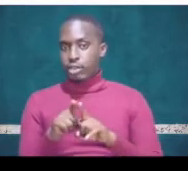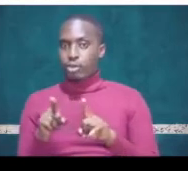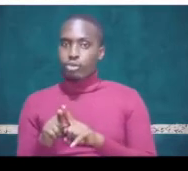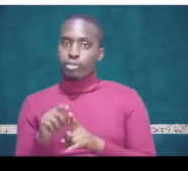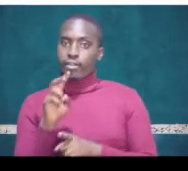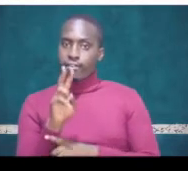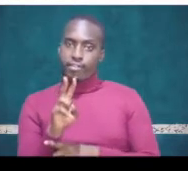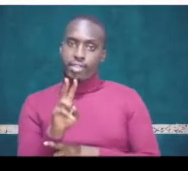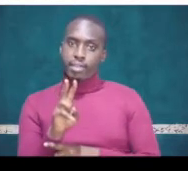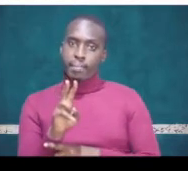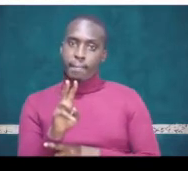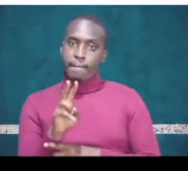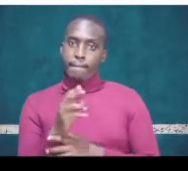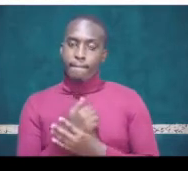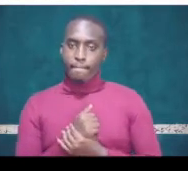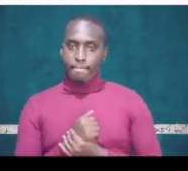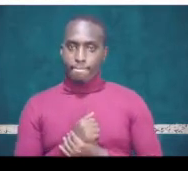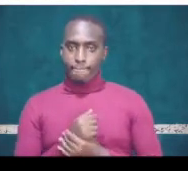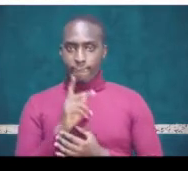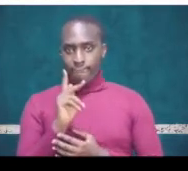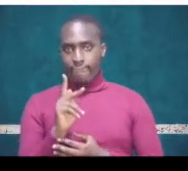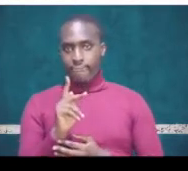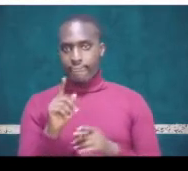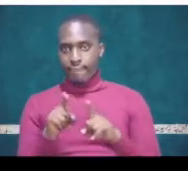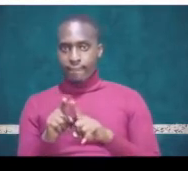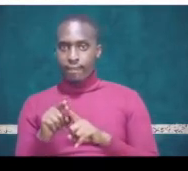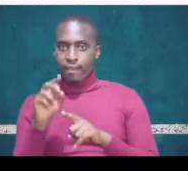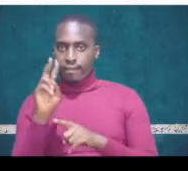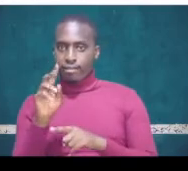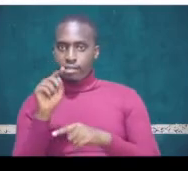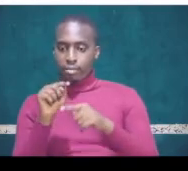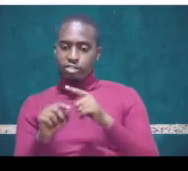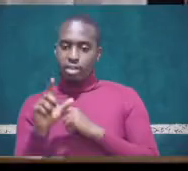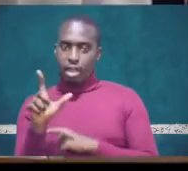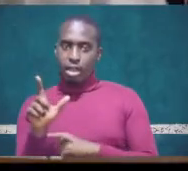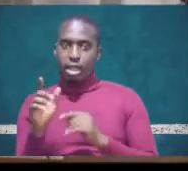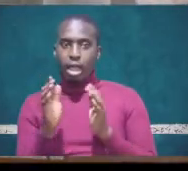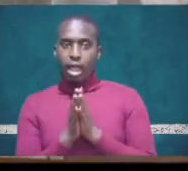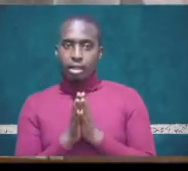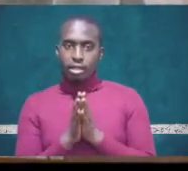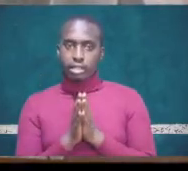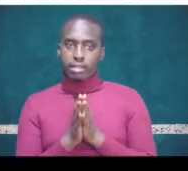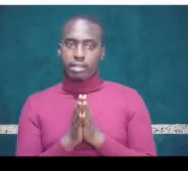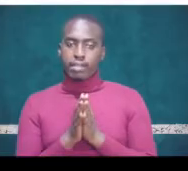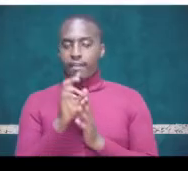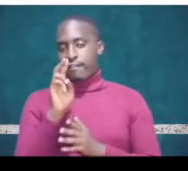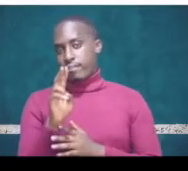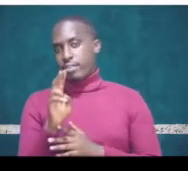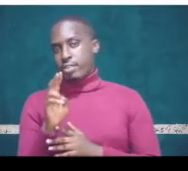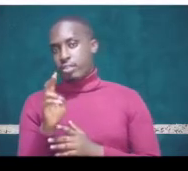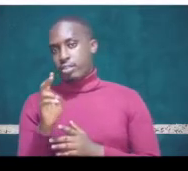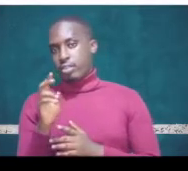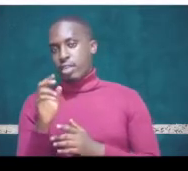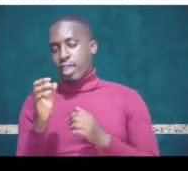to V, K here equals to V over L, and this is, this V equals